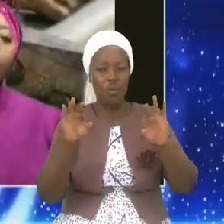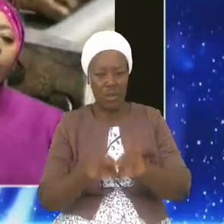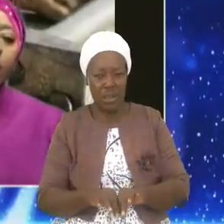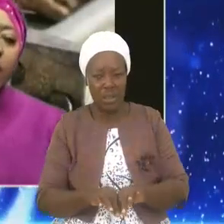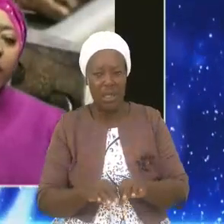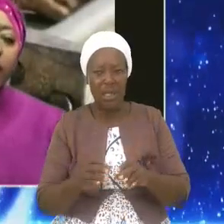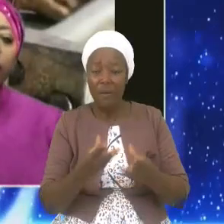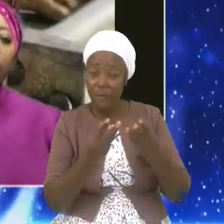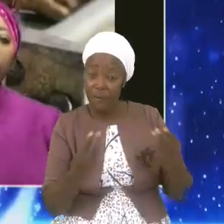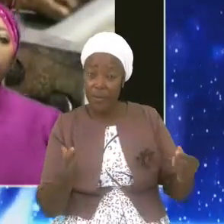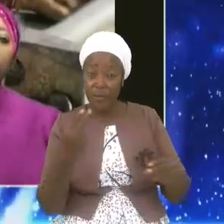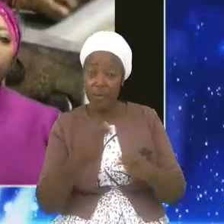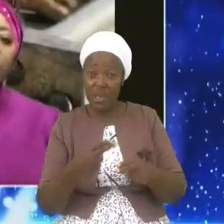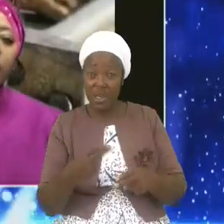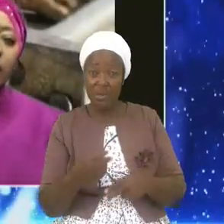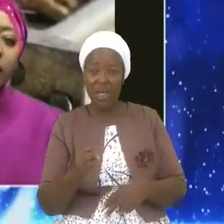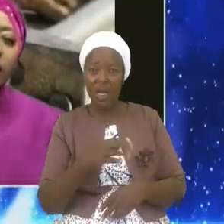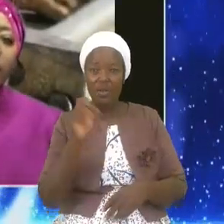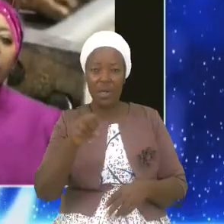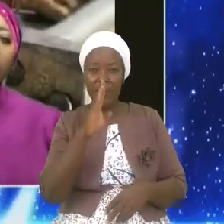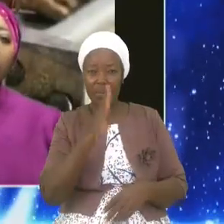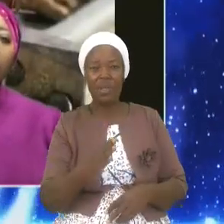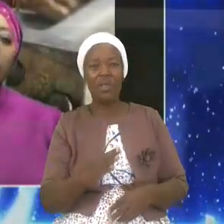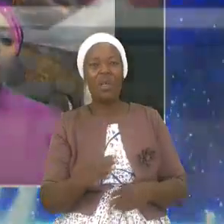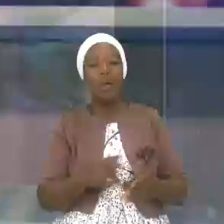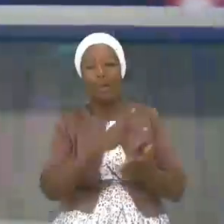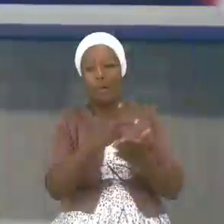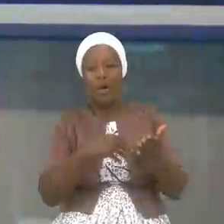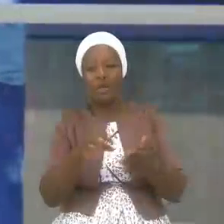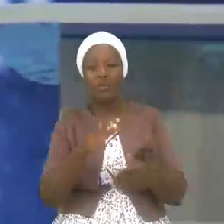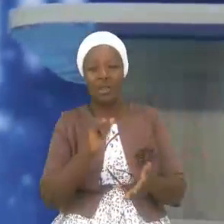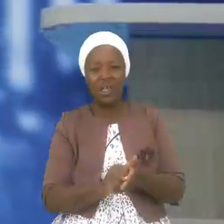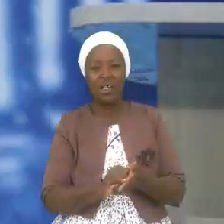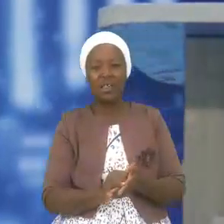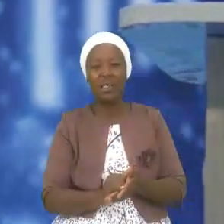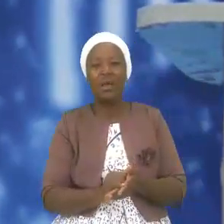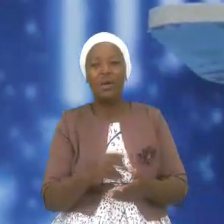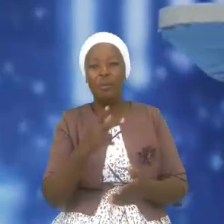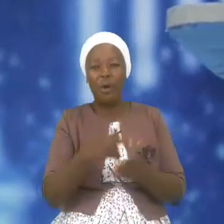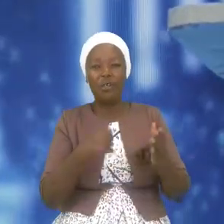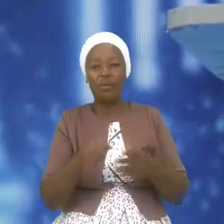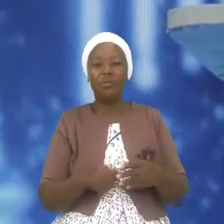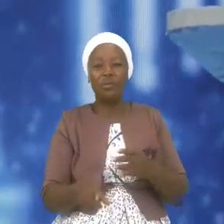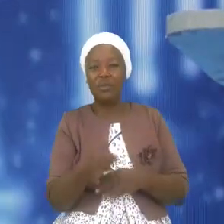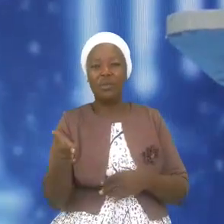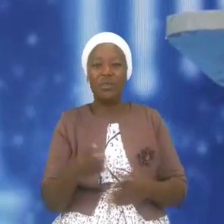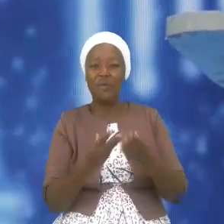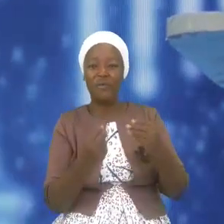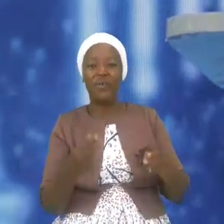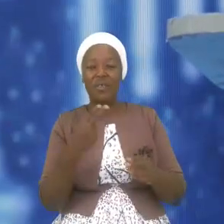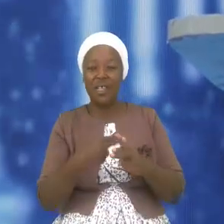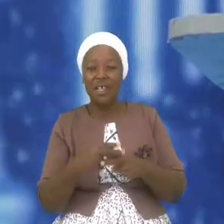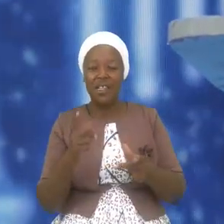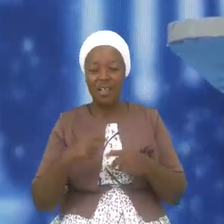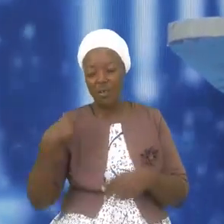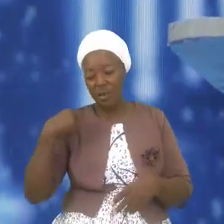of those a few names, that your garment spiritually, the garment of righteousness, is washed white